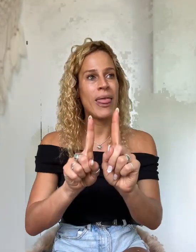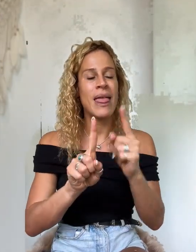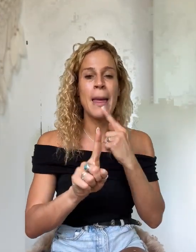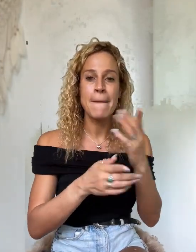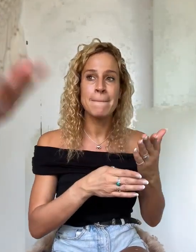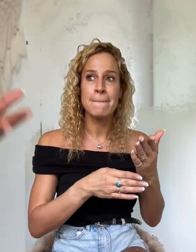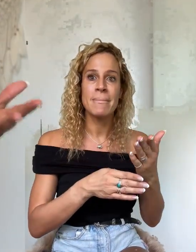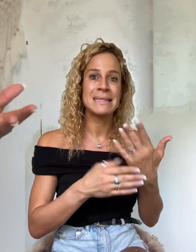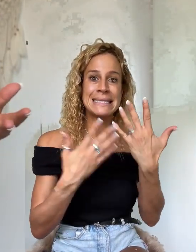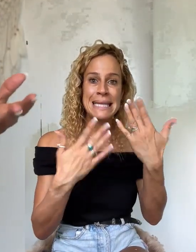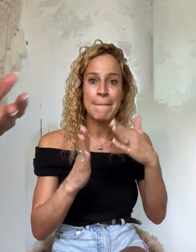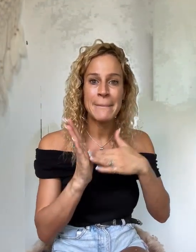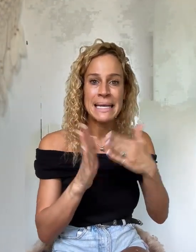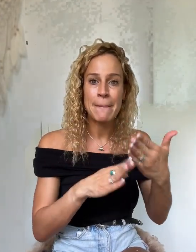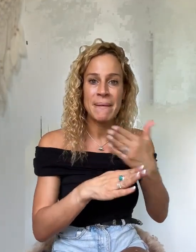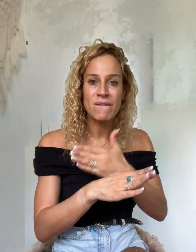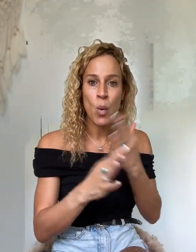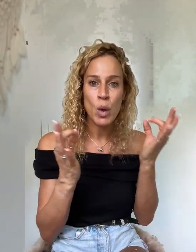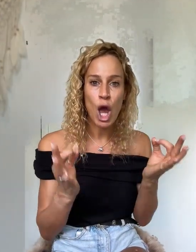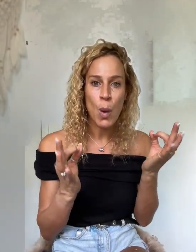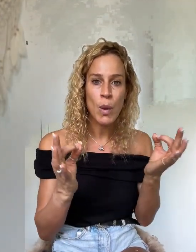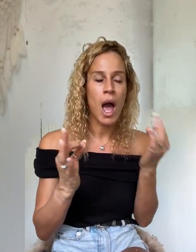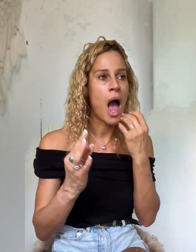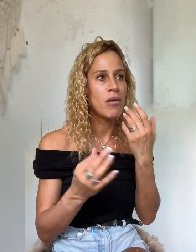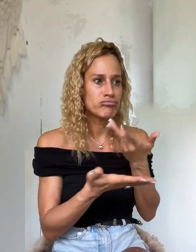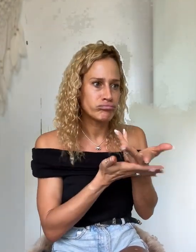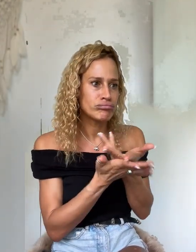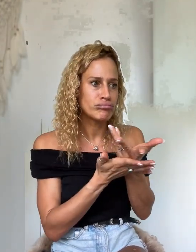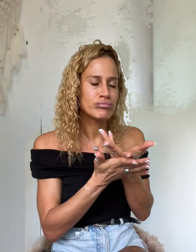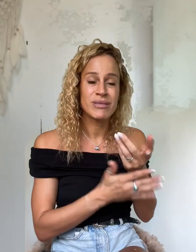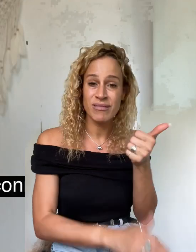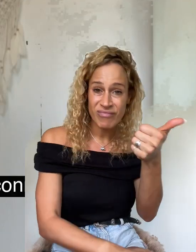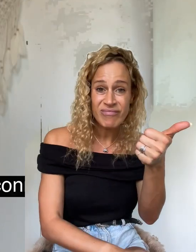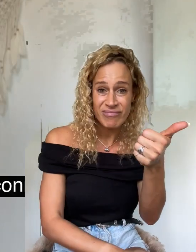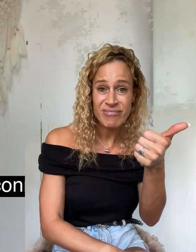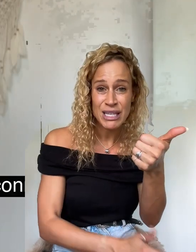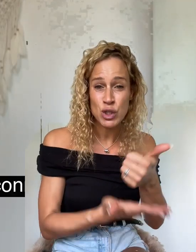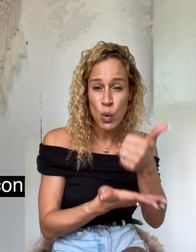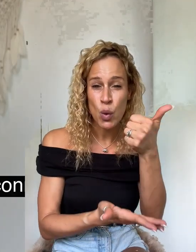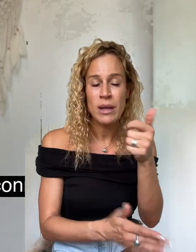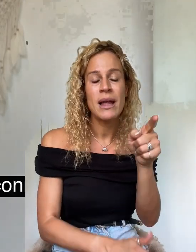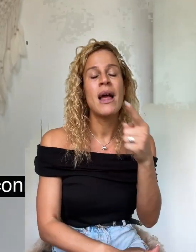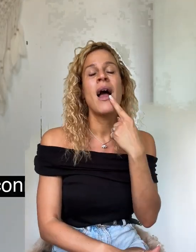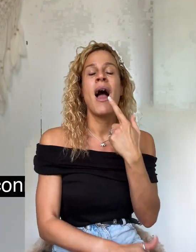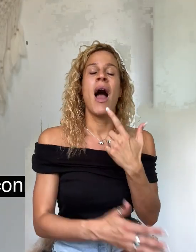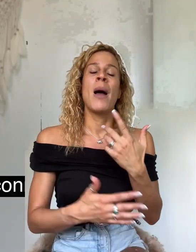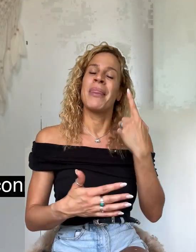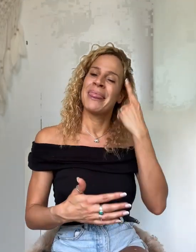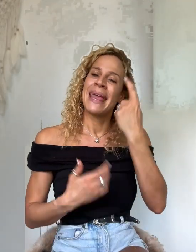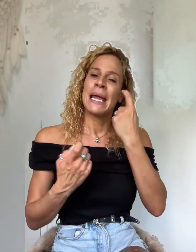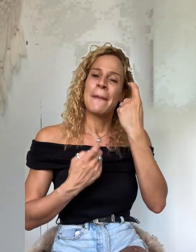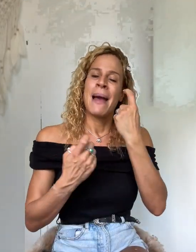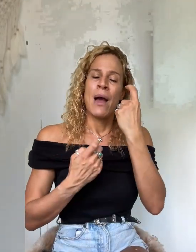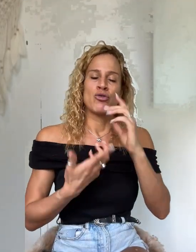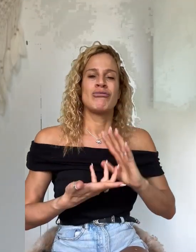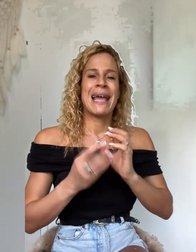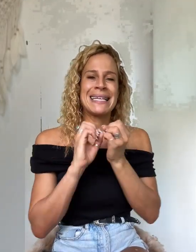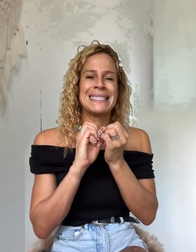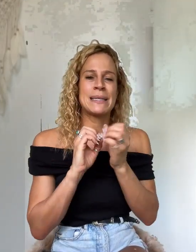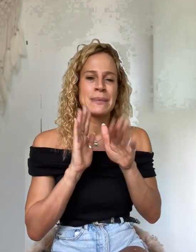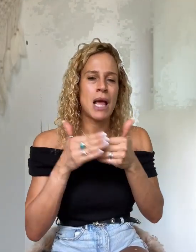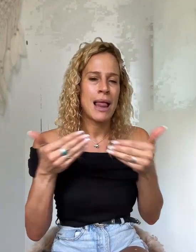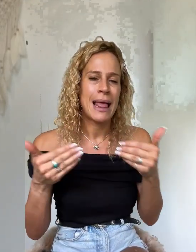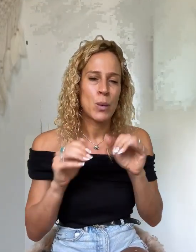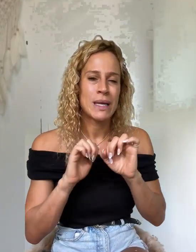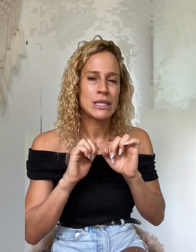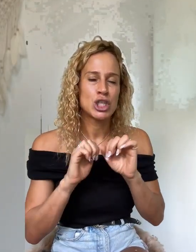before yoga, it's something, isn't it? I am thinking about creating some sign language communities where people can connect and practice